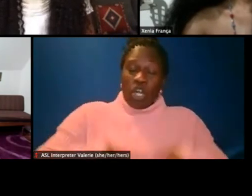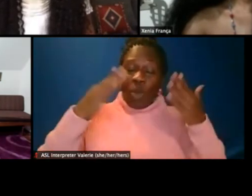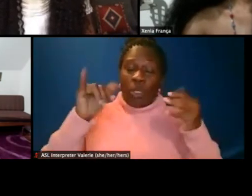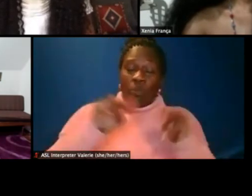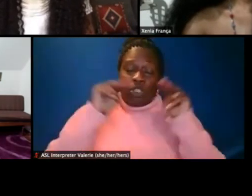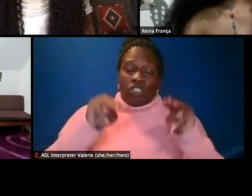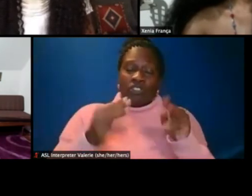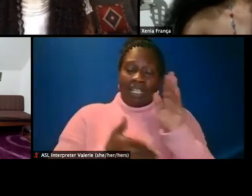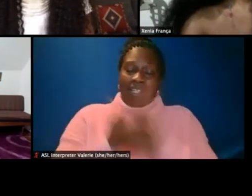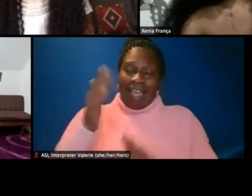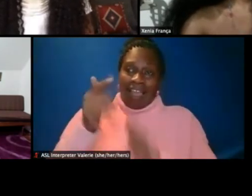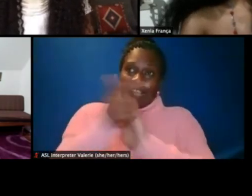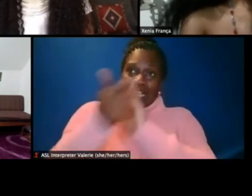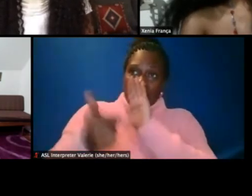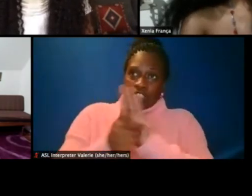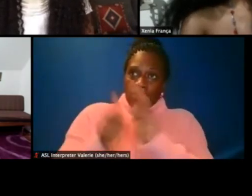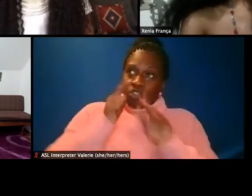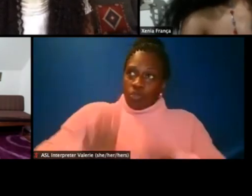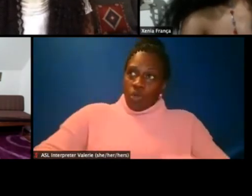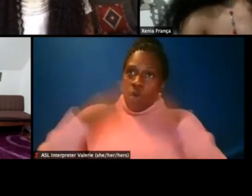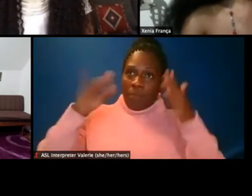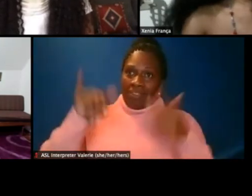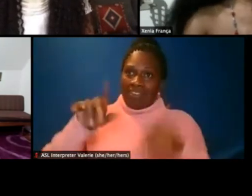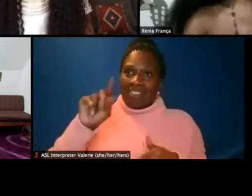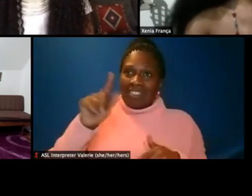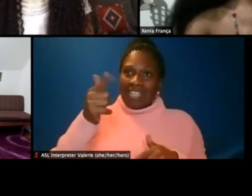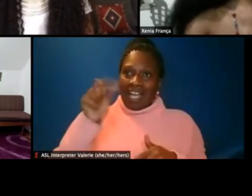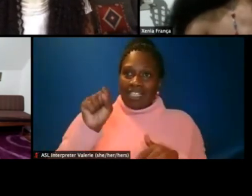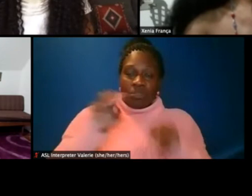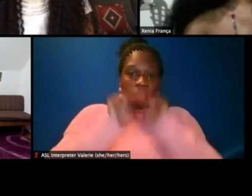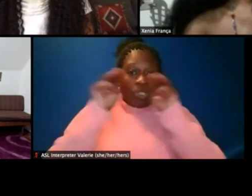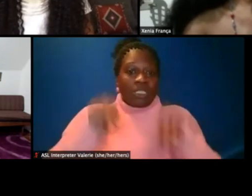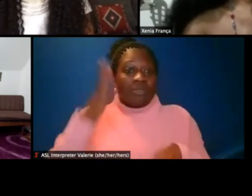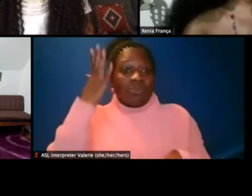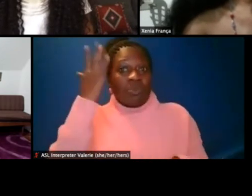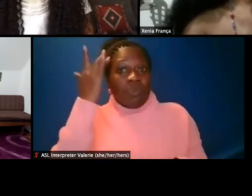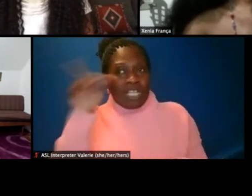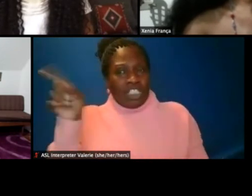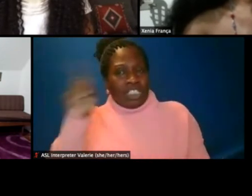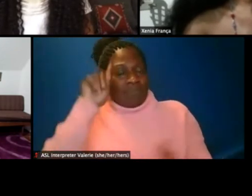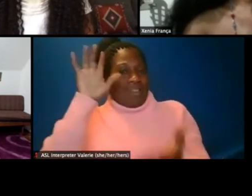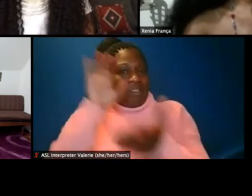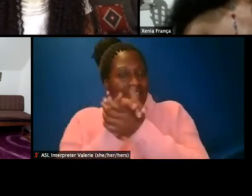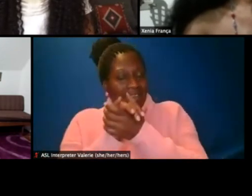led the legislation to open the Banneker Douglas Museum, because she believed that